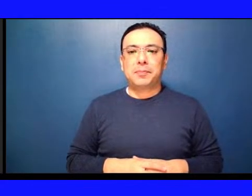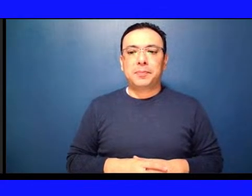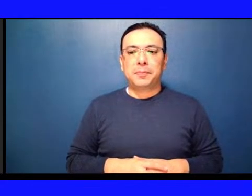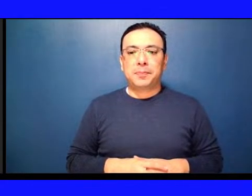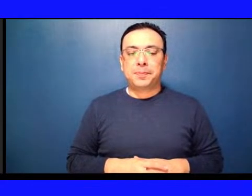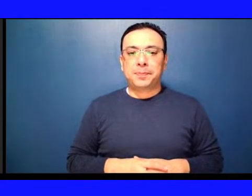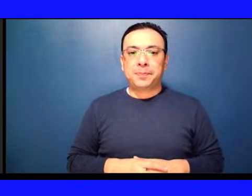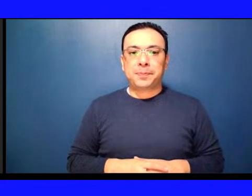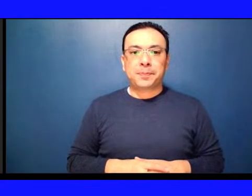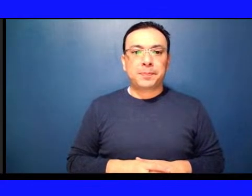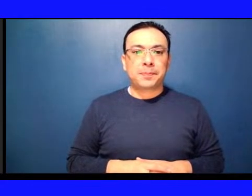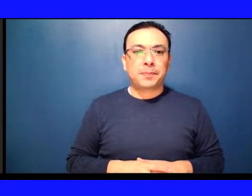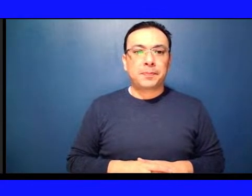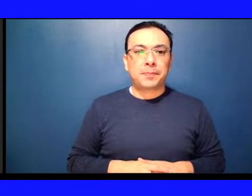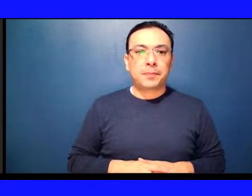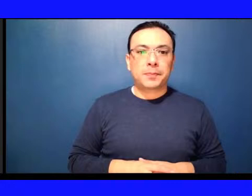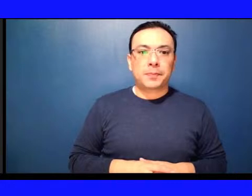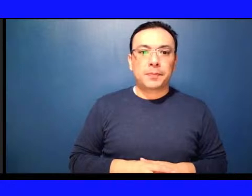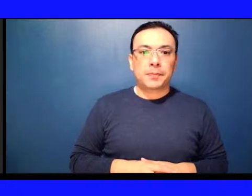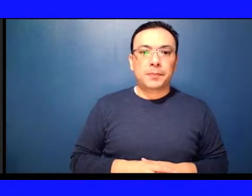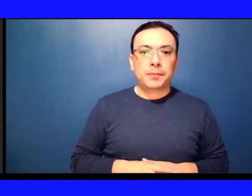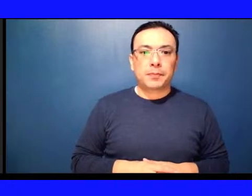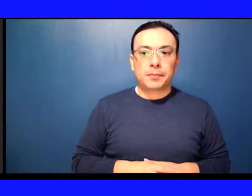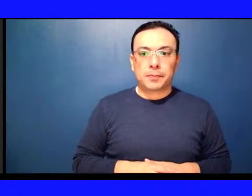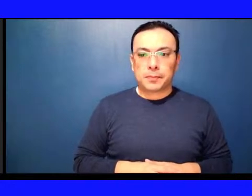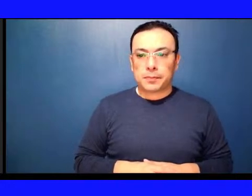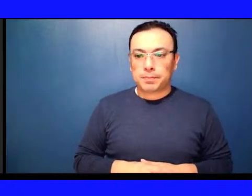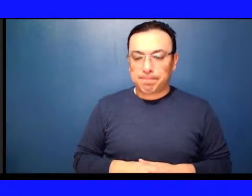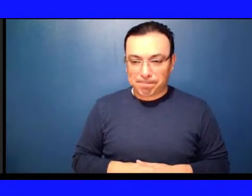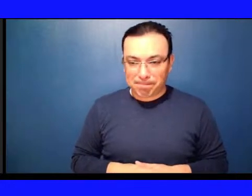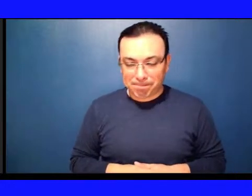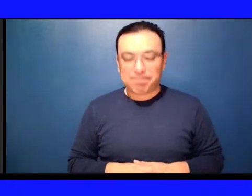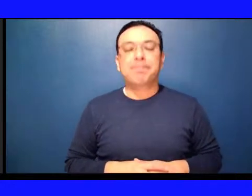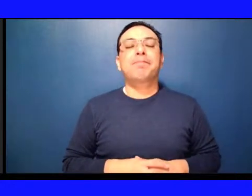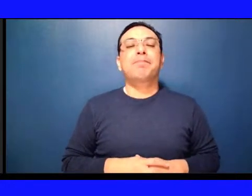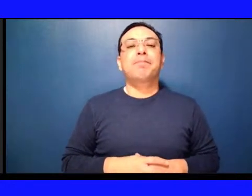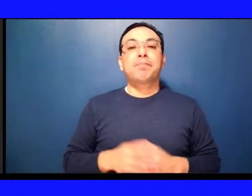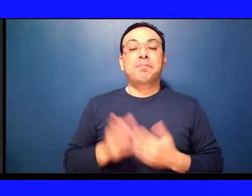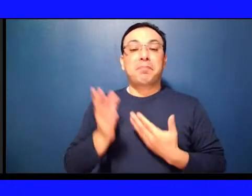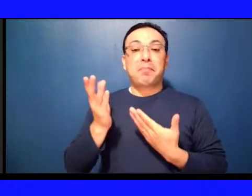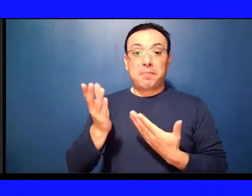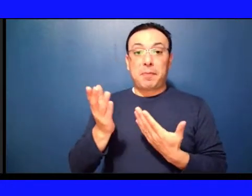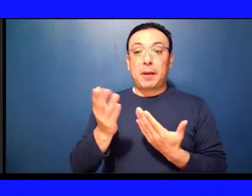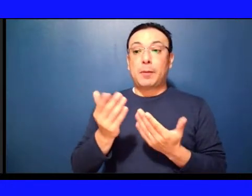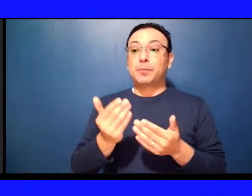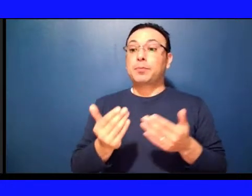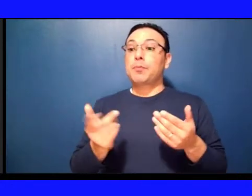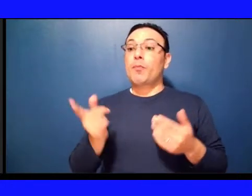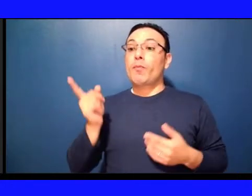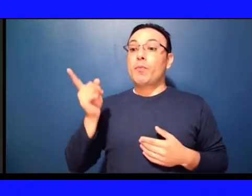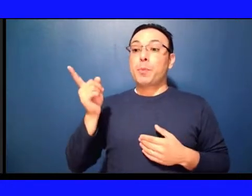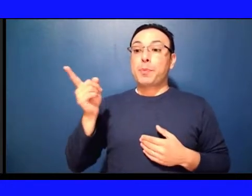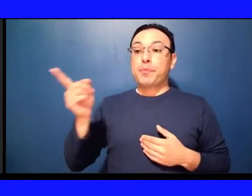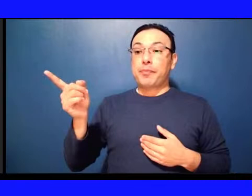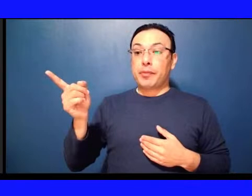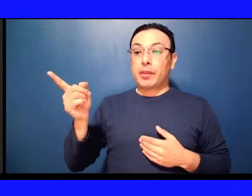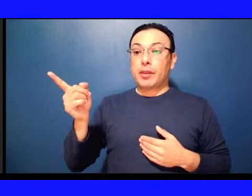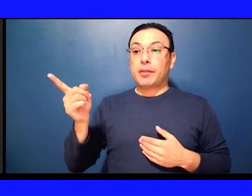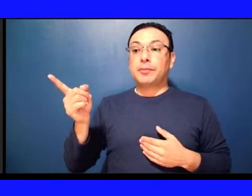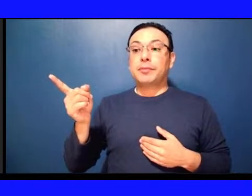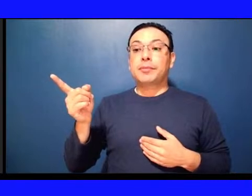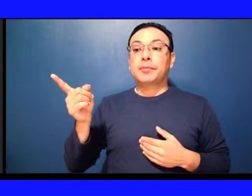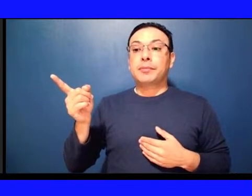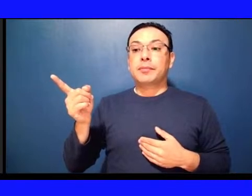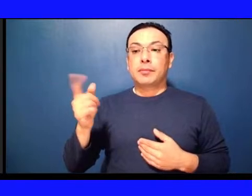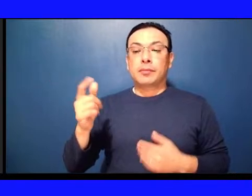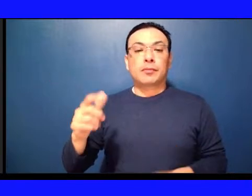on our chronic disease dashboards and how many of them can report out on race, ethnicity, and language. Our target is to have